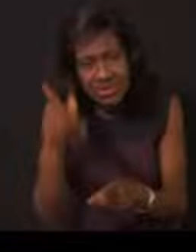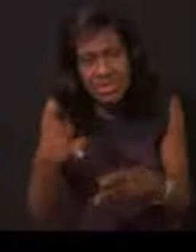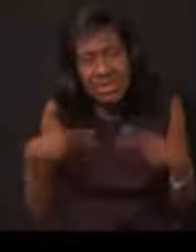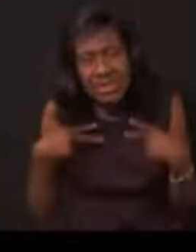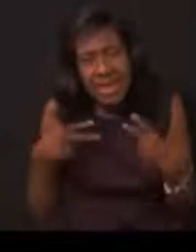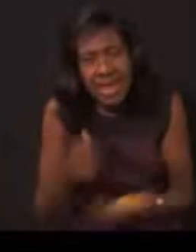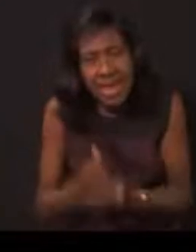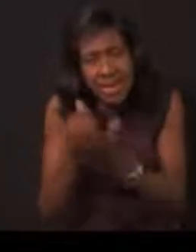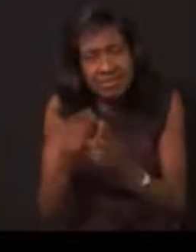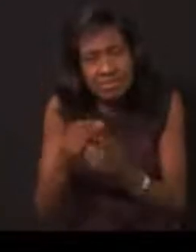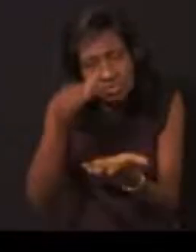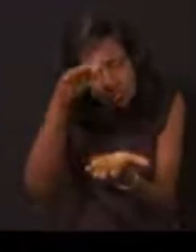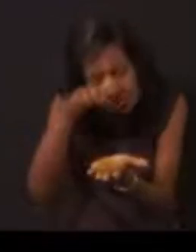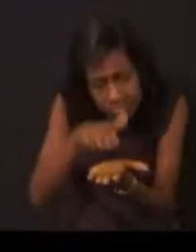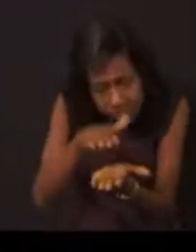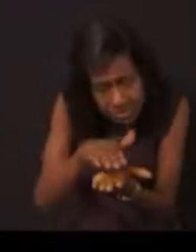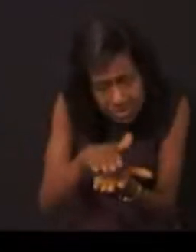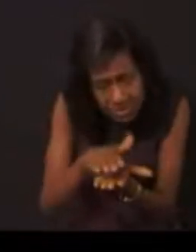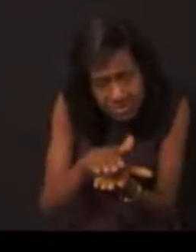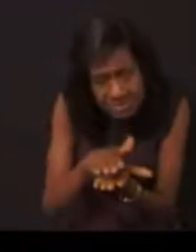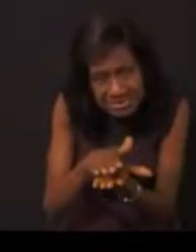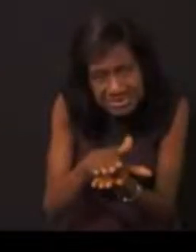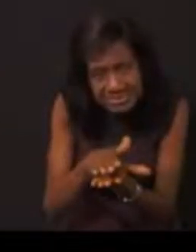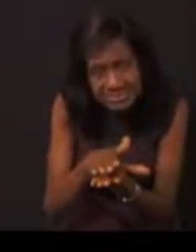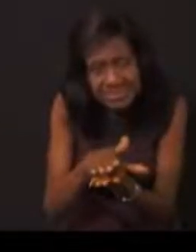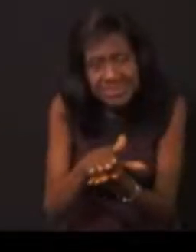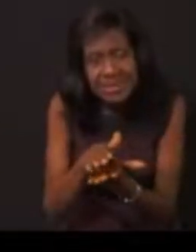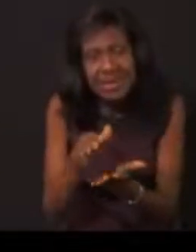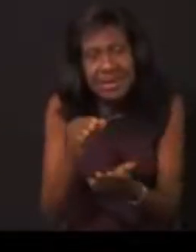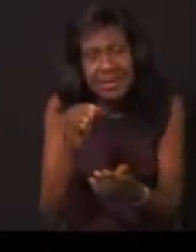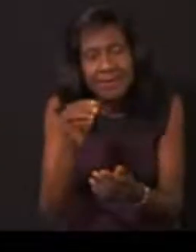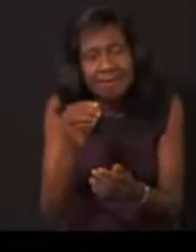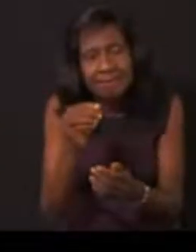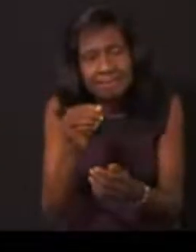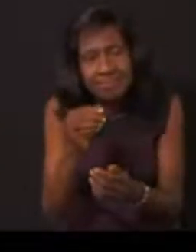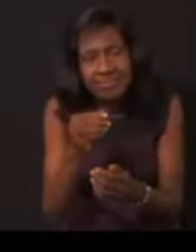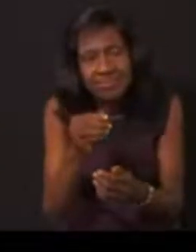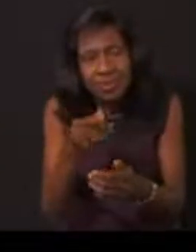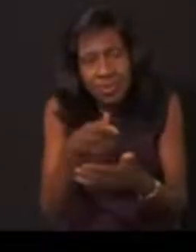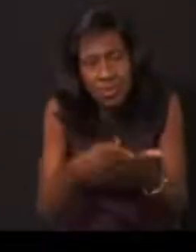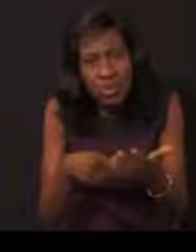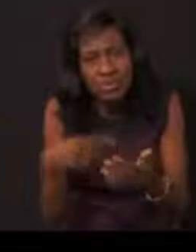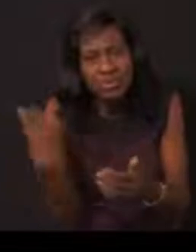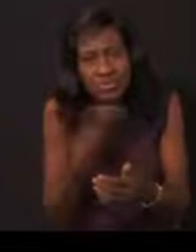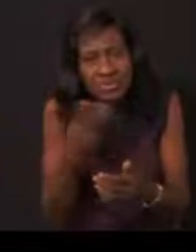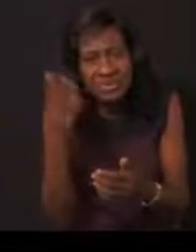levels of inconvenience to families that we have been experiencing.